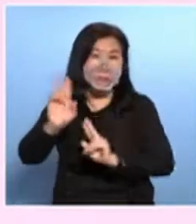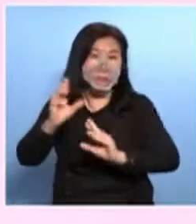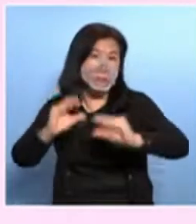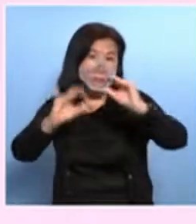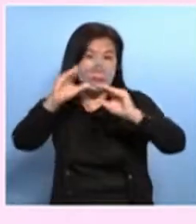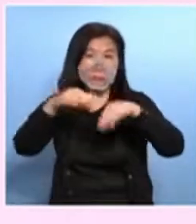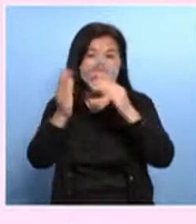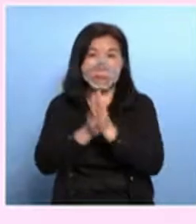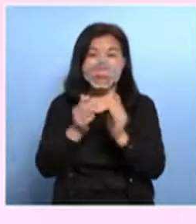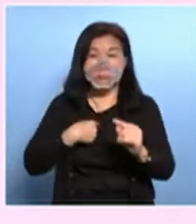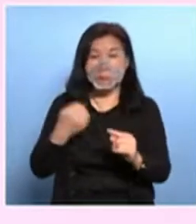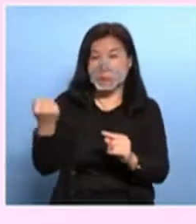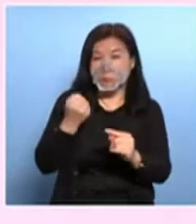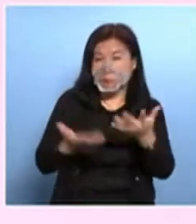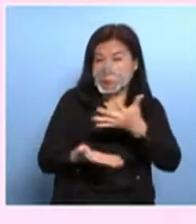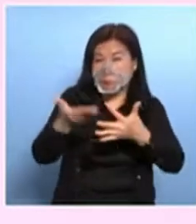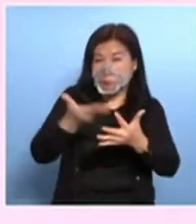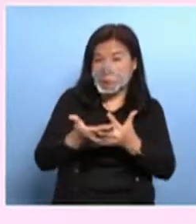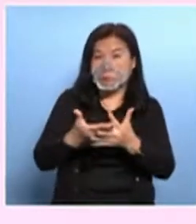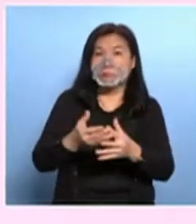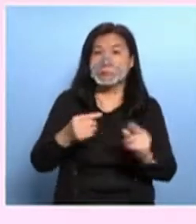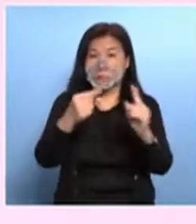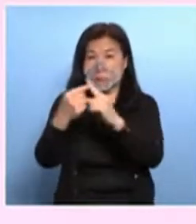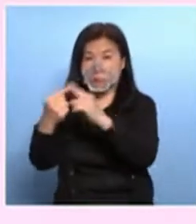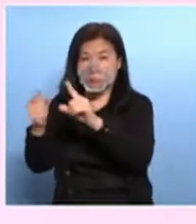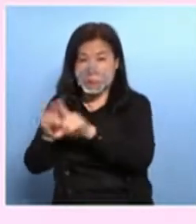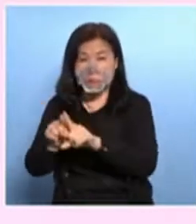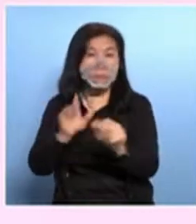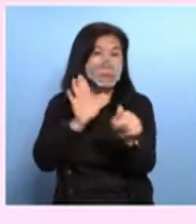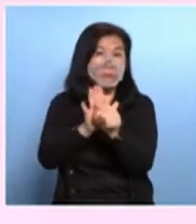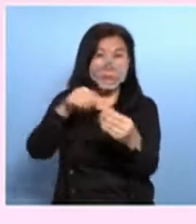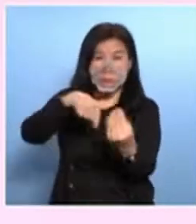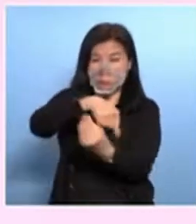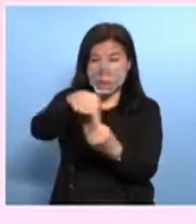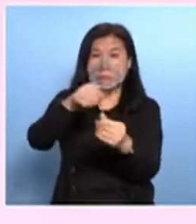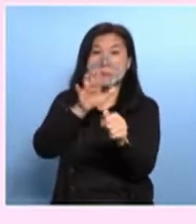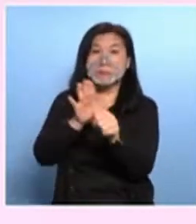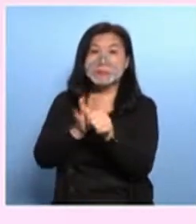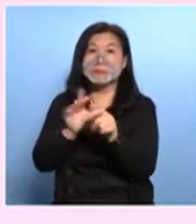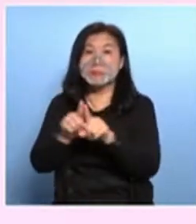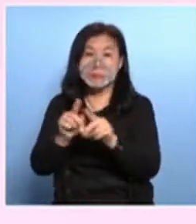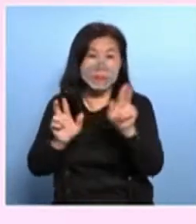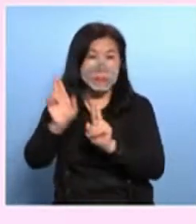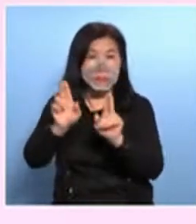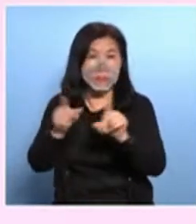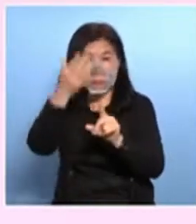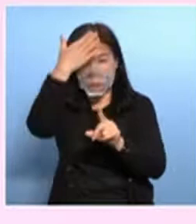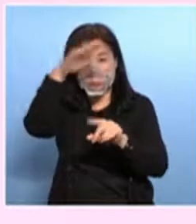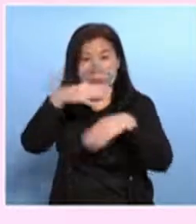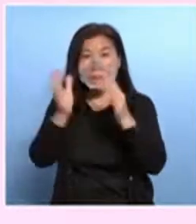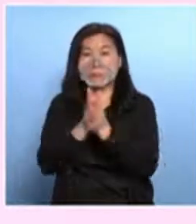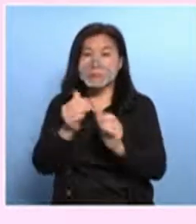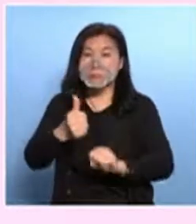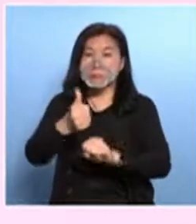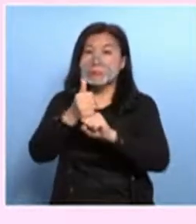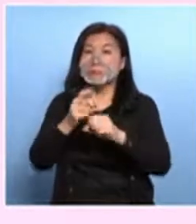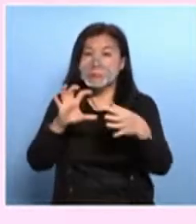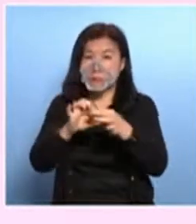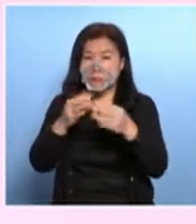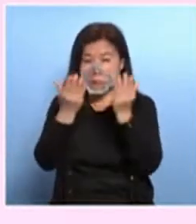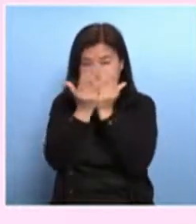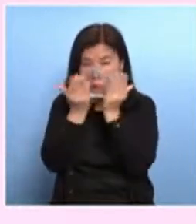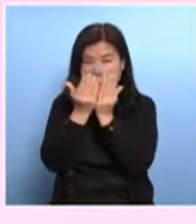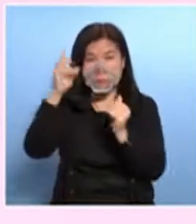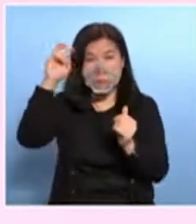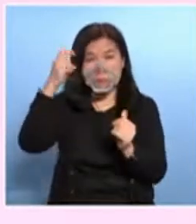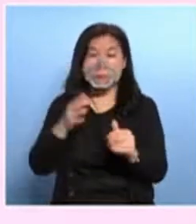proper maintenance works for 71 historic buildings. Moreover, we are committed to enhancing public awareness of conservation of historic